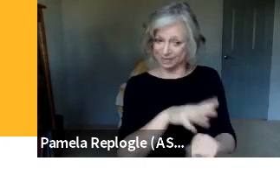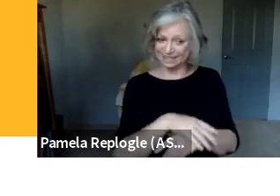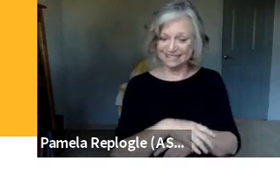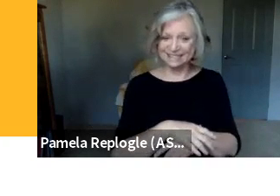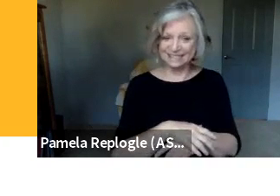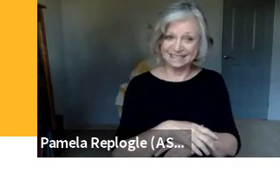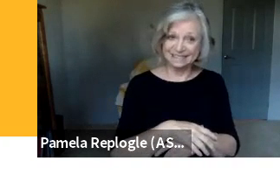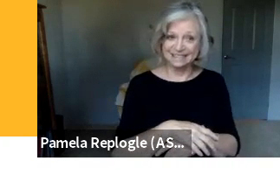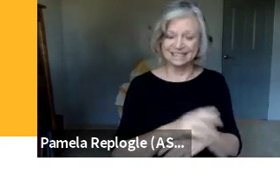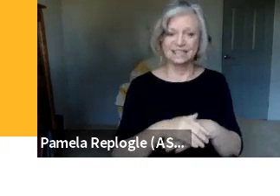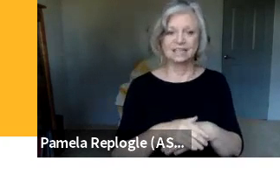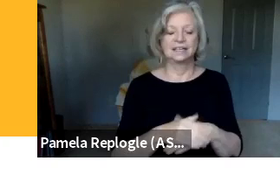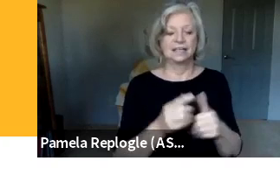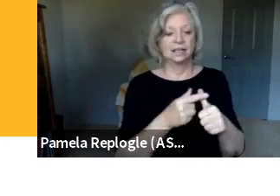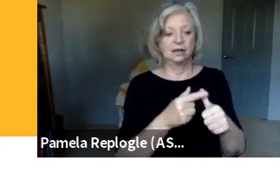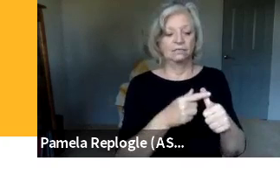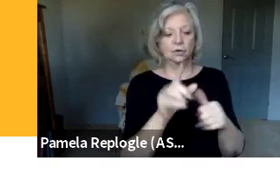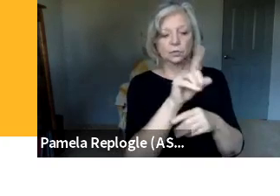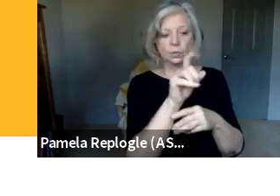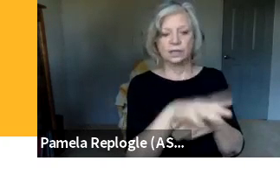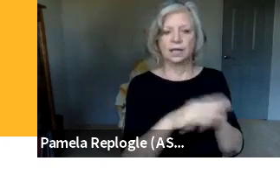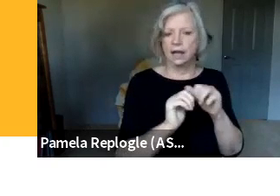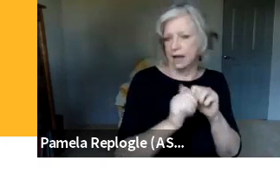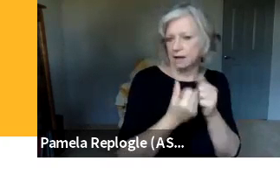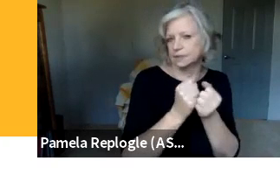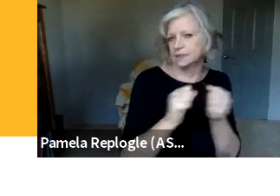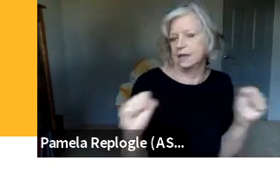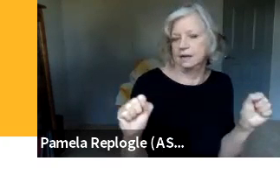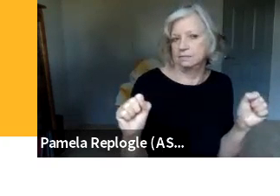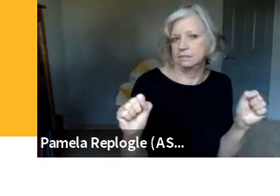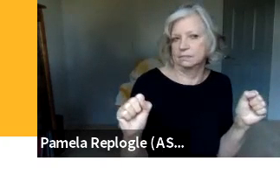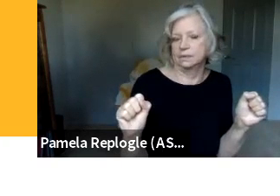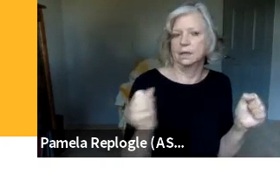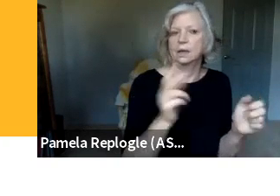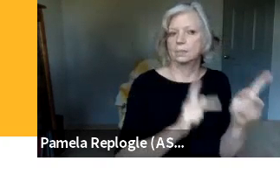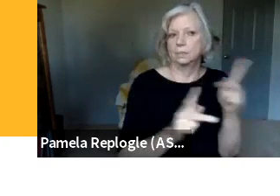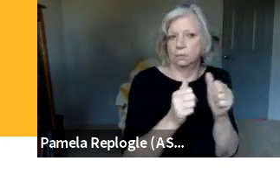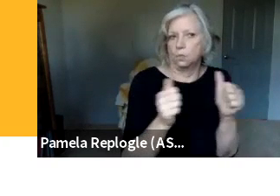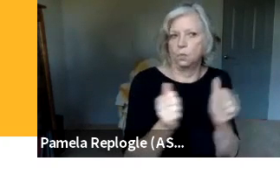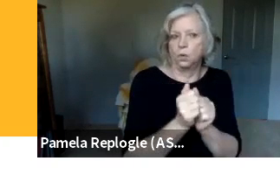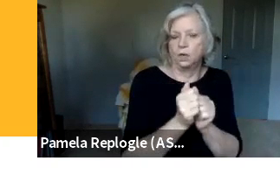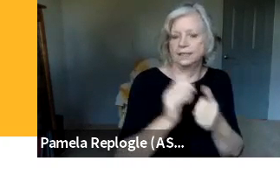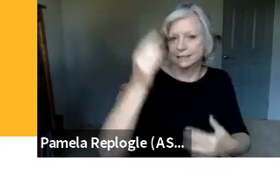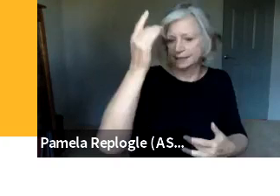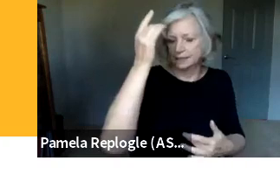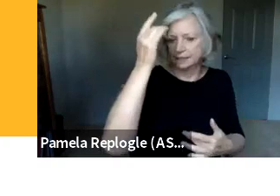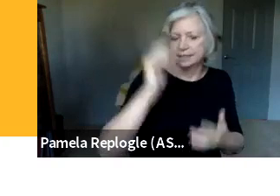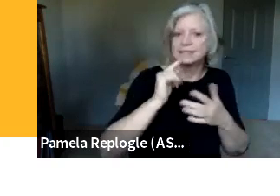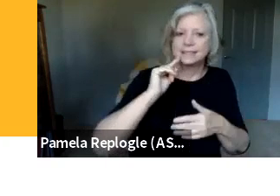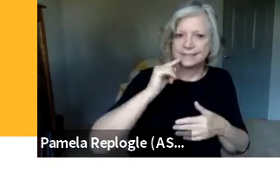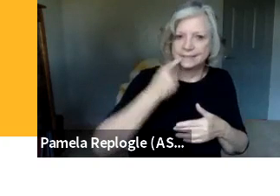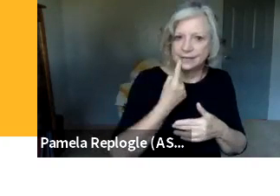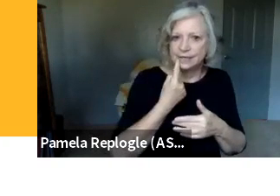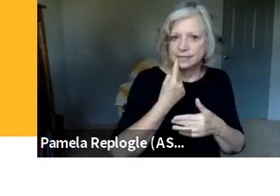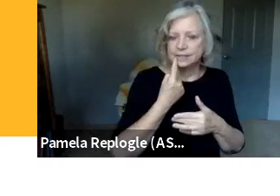The first question is, how safe is it for people with chronic conditions, for example,